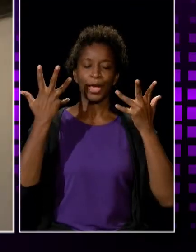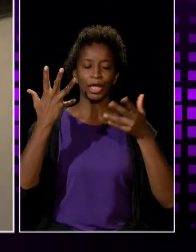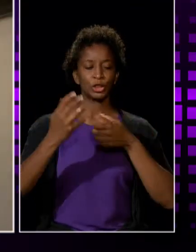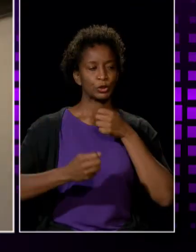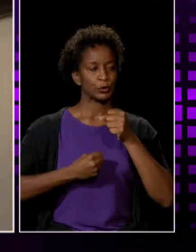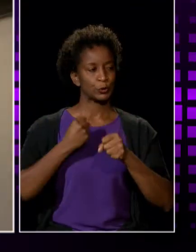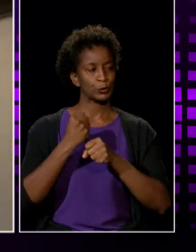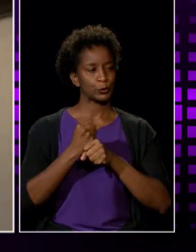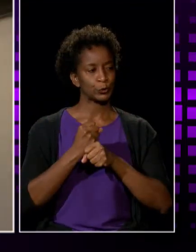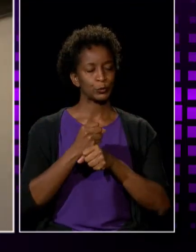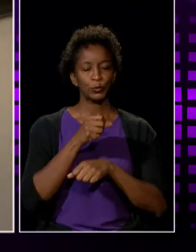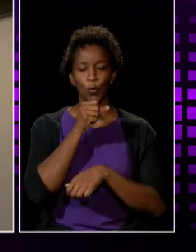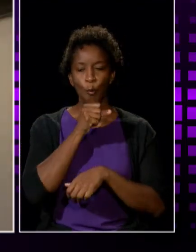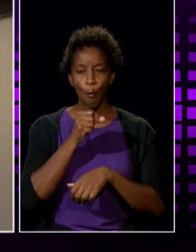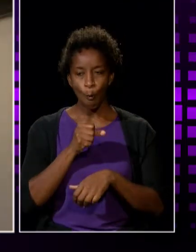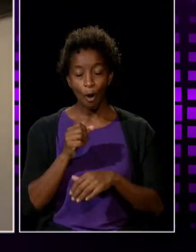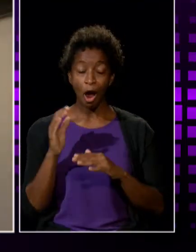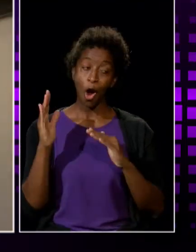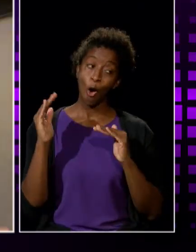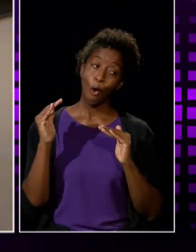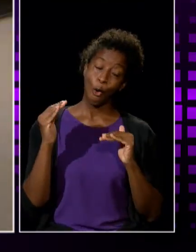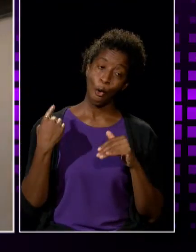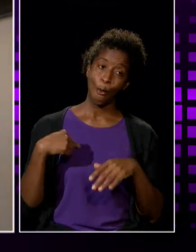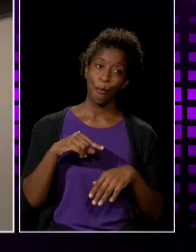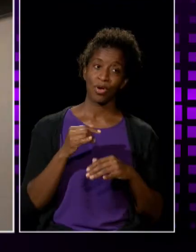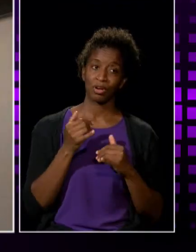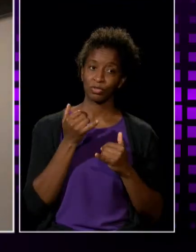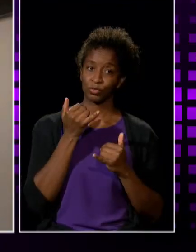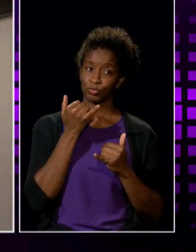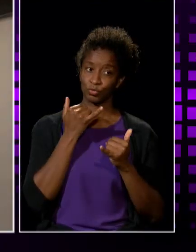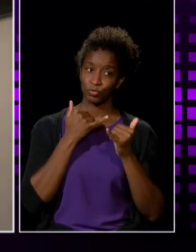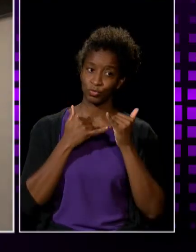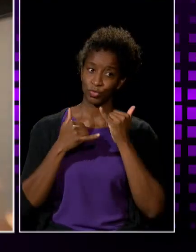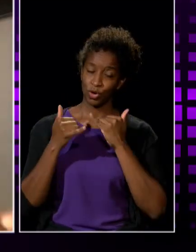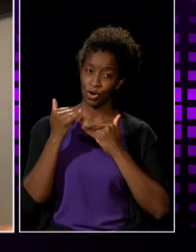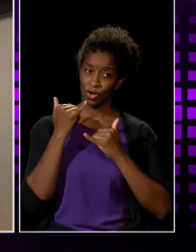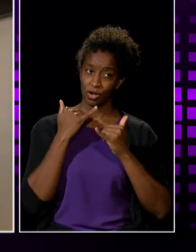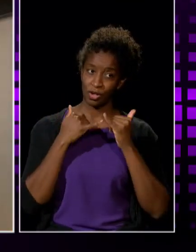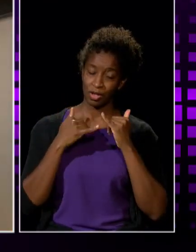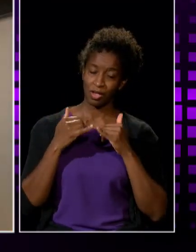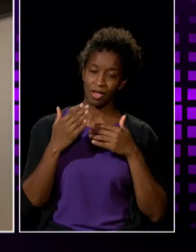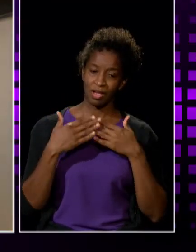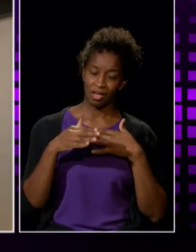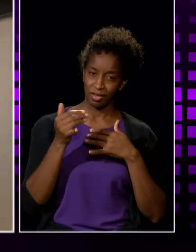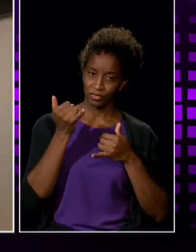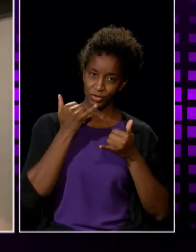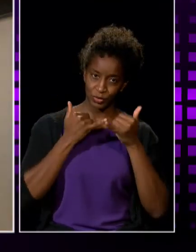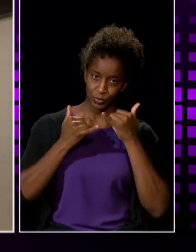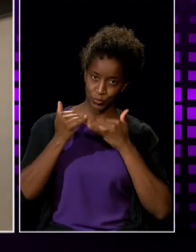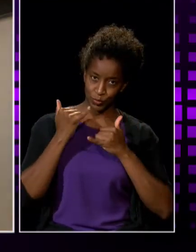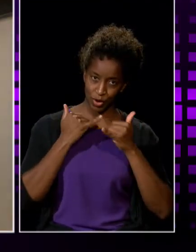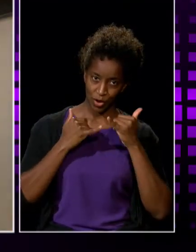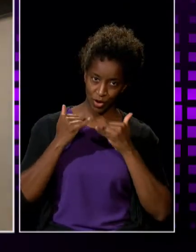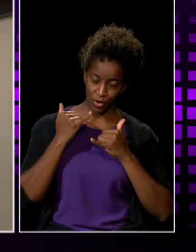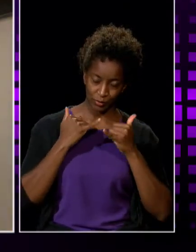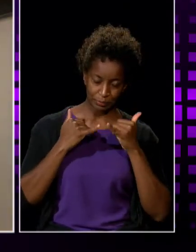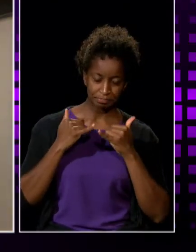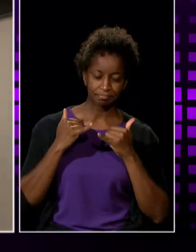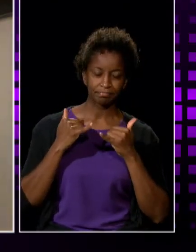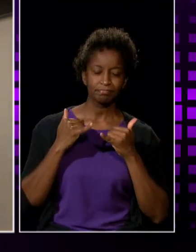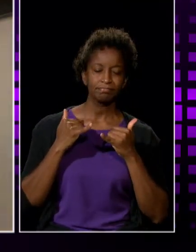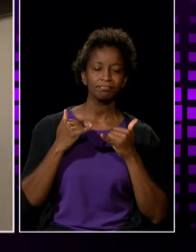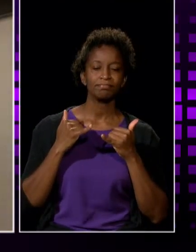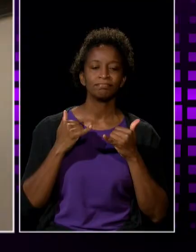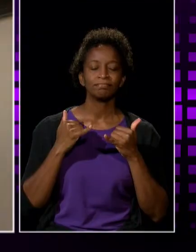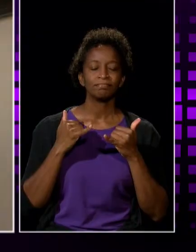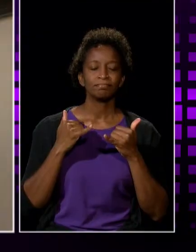we are good at hiding our flaws away from the public so they never see our flaws, and then we dead a perfect person and then make that person a hero.